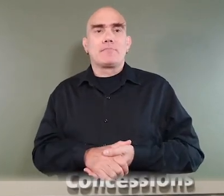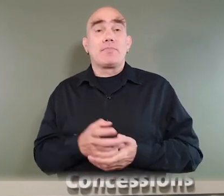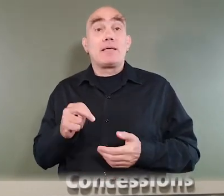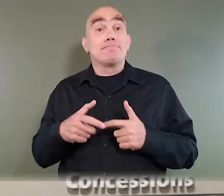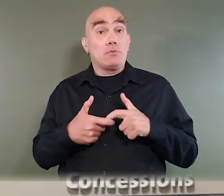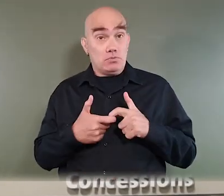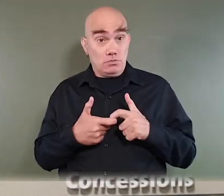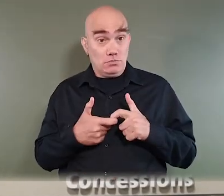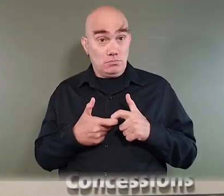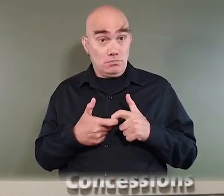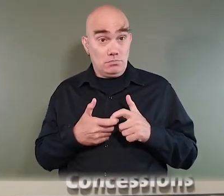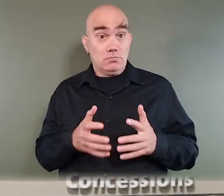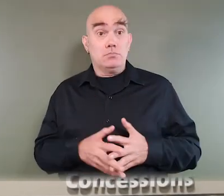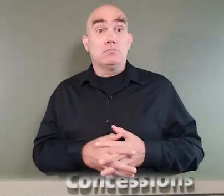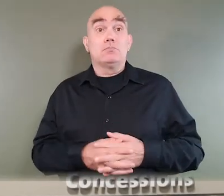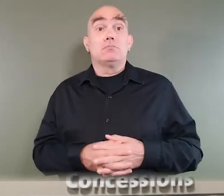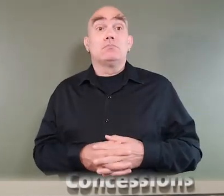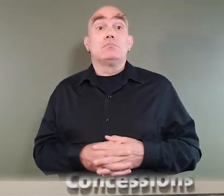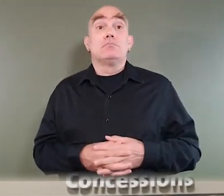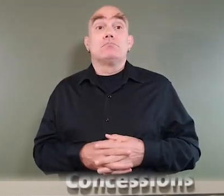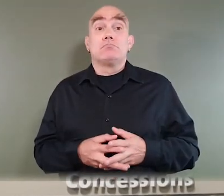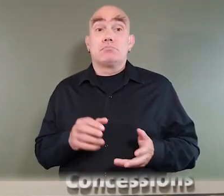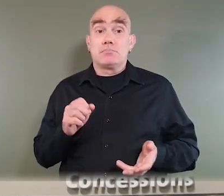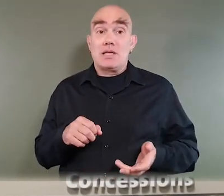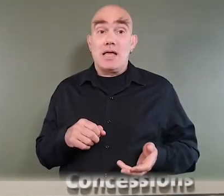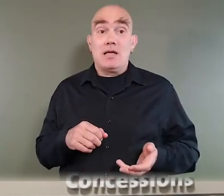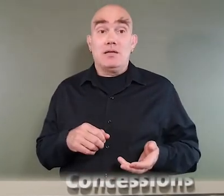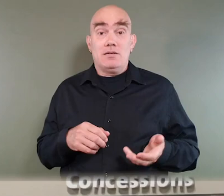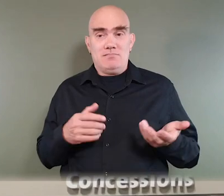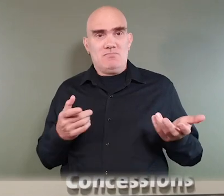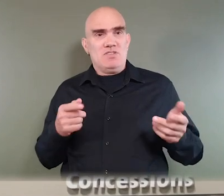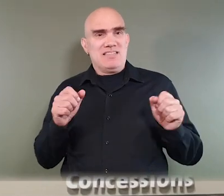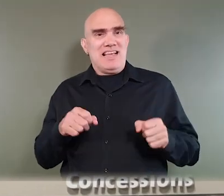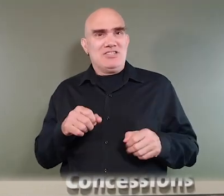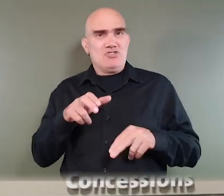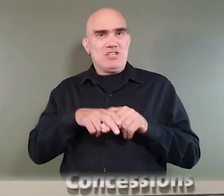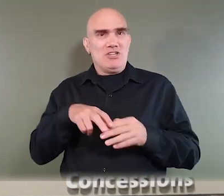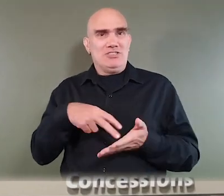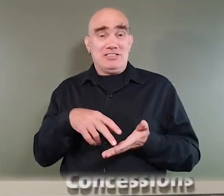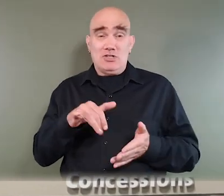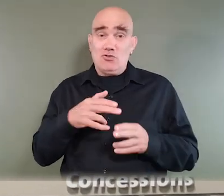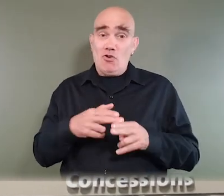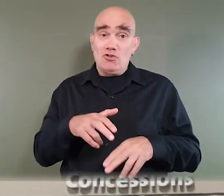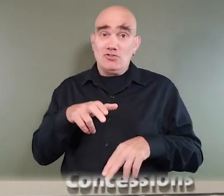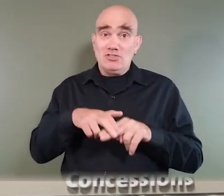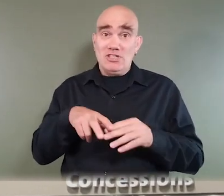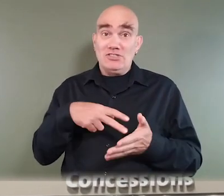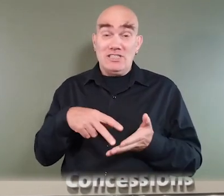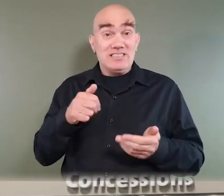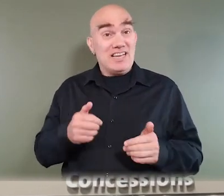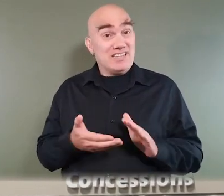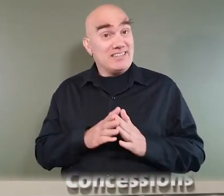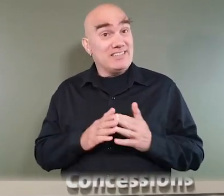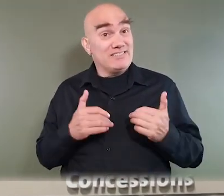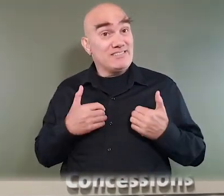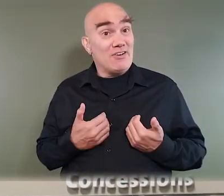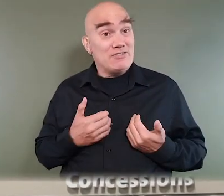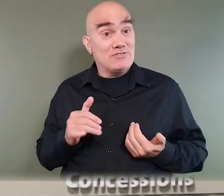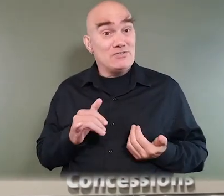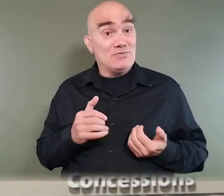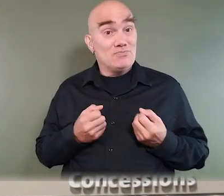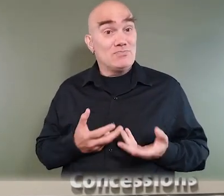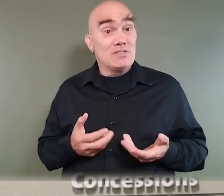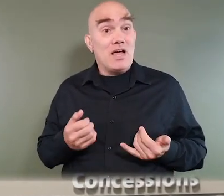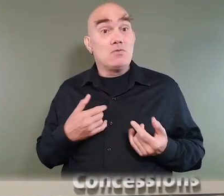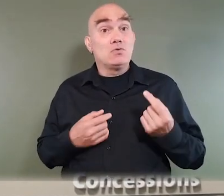And then pause. Yeah, you can chair dance. It's also chair dancing, right? And it can be tiring. And then we're going to stretch one arm